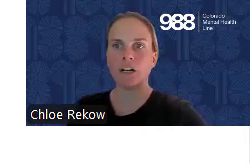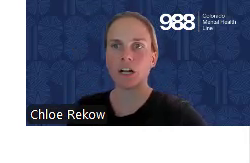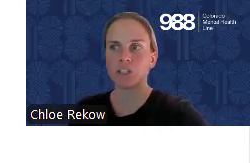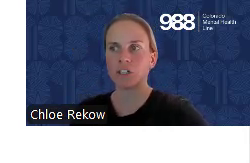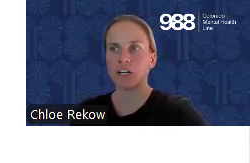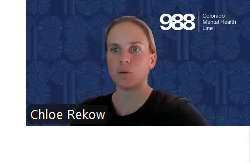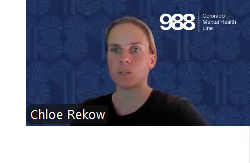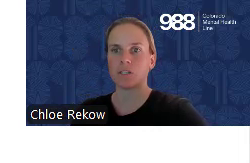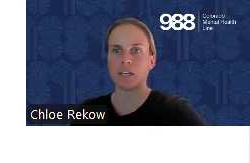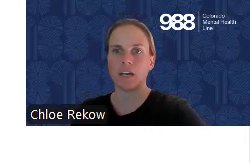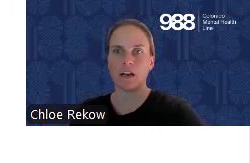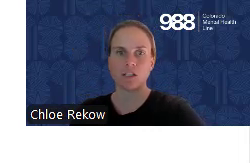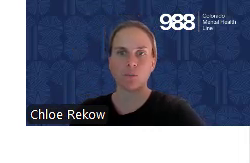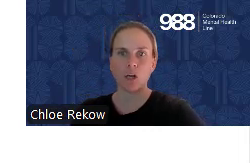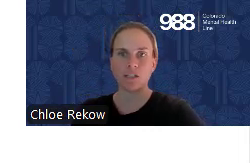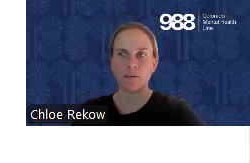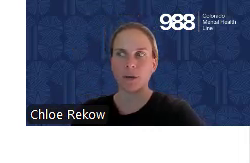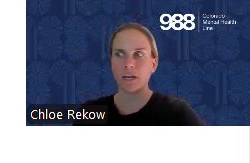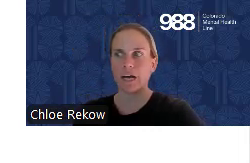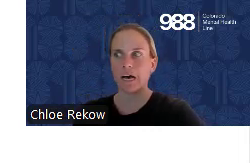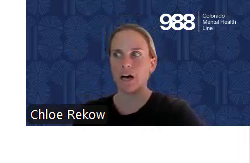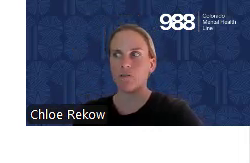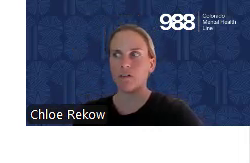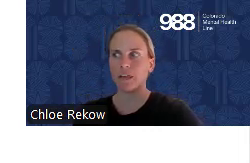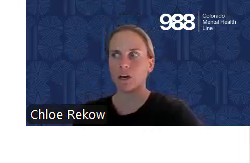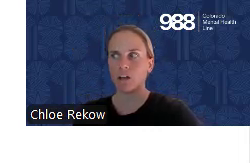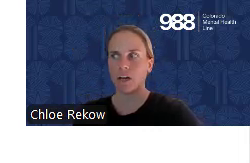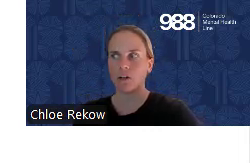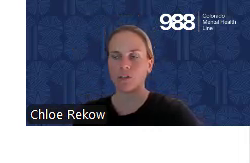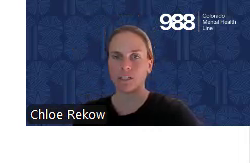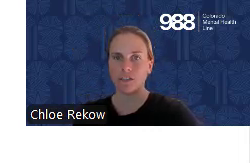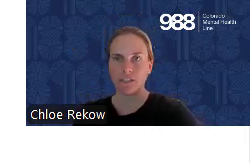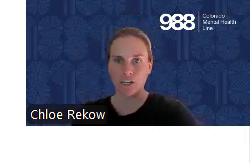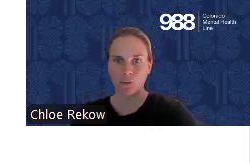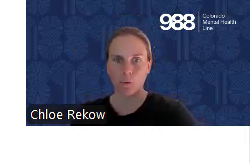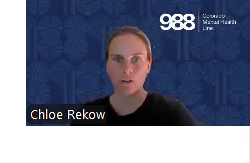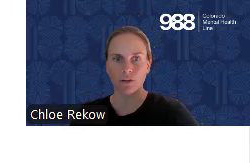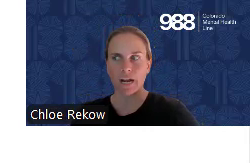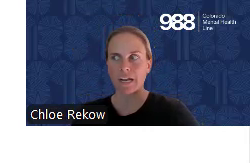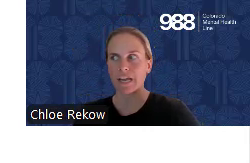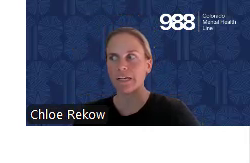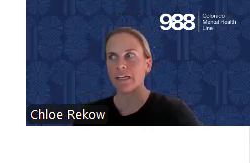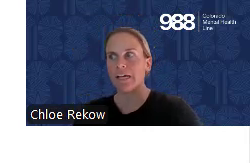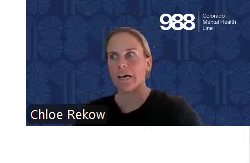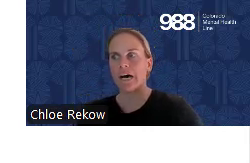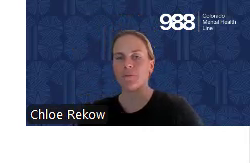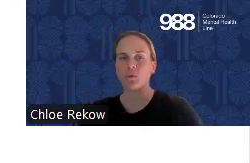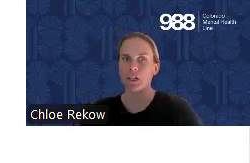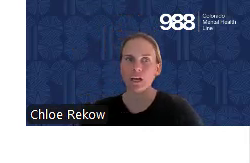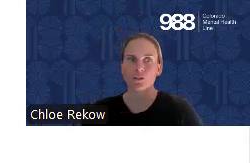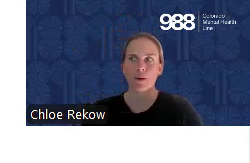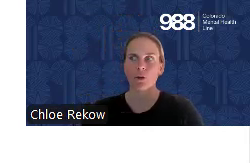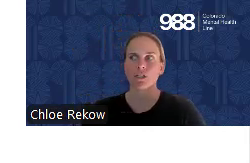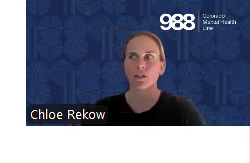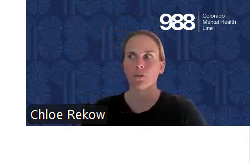Okay, and here on your screen, you will see a small snippet of the Colorado dashboard for 988 that